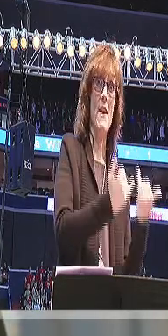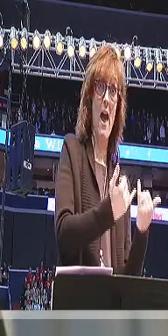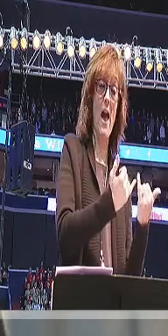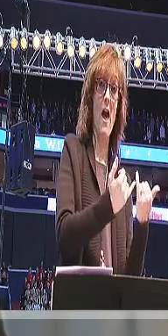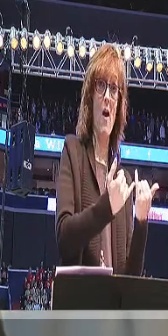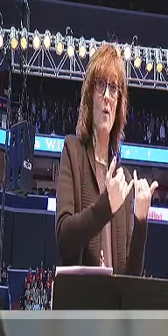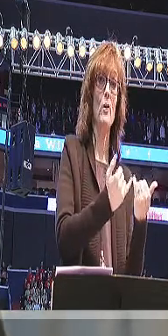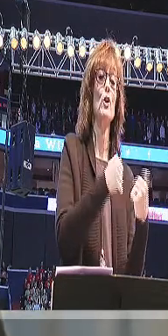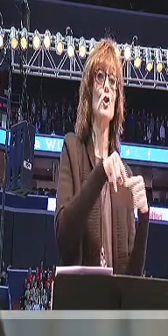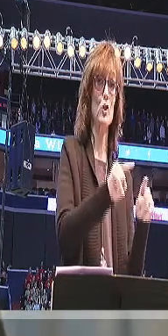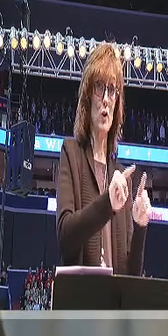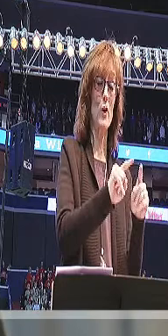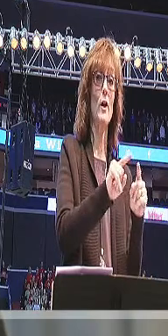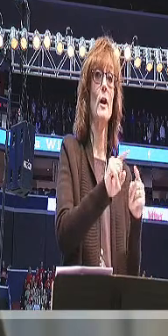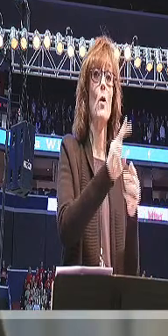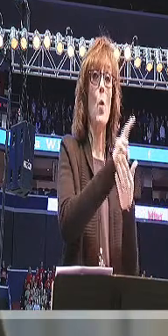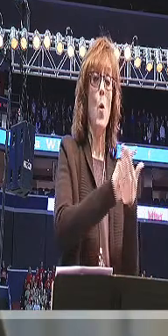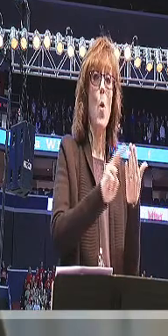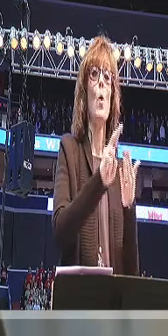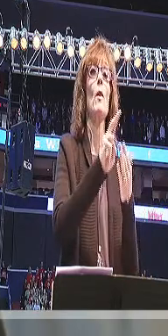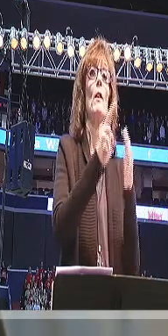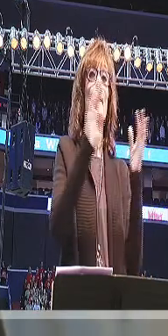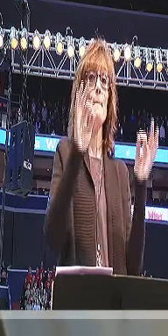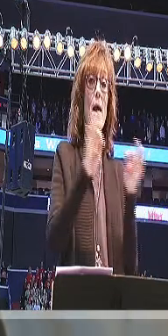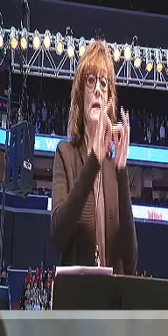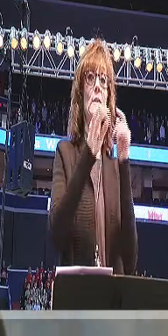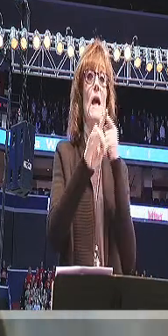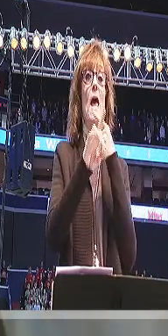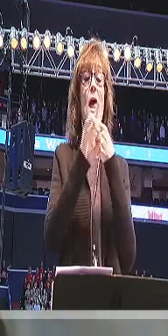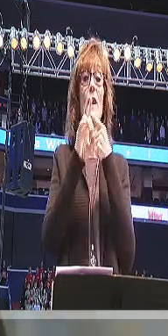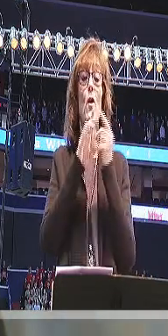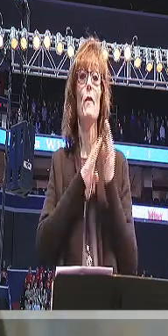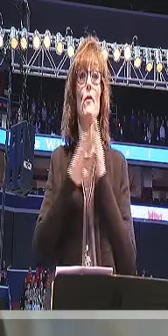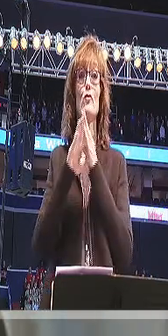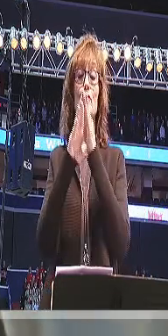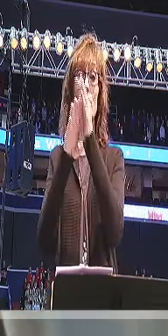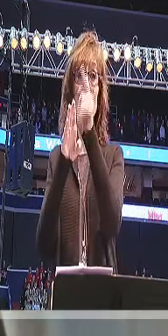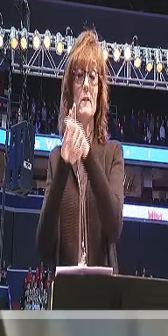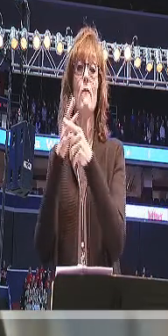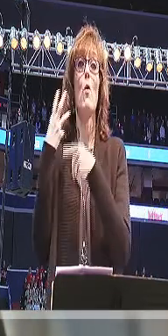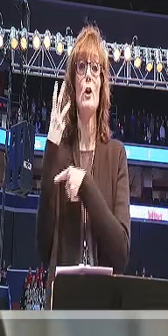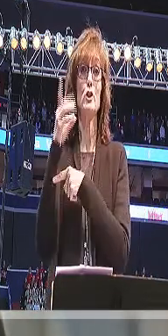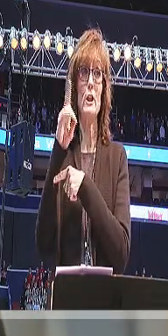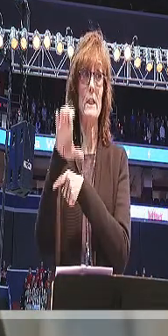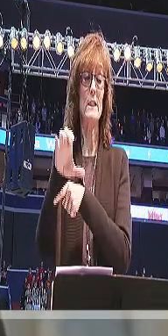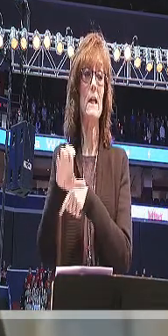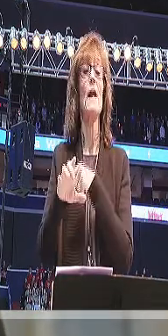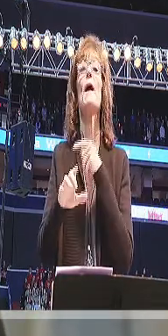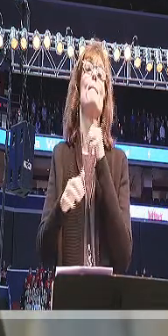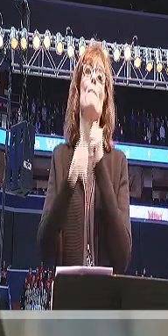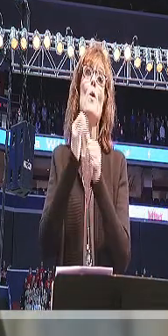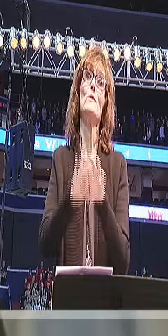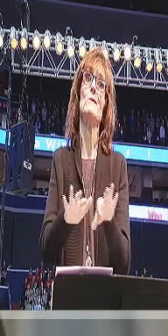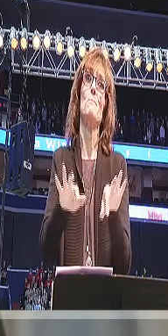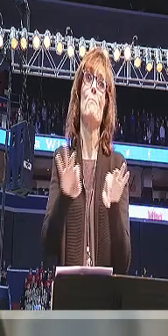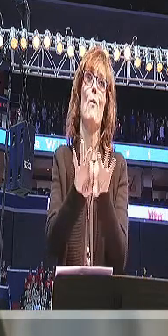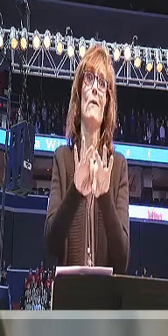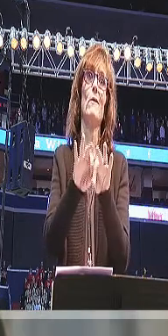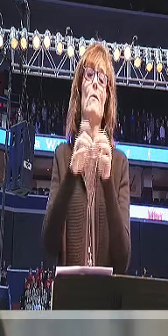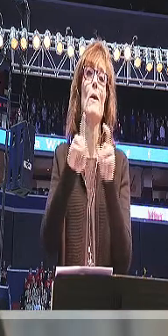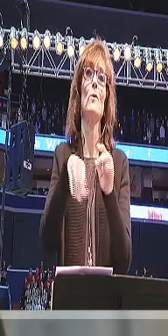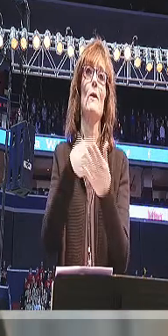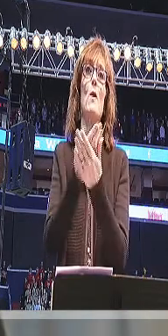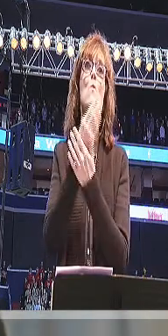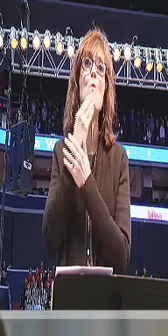later on in the streets of Washington, and even more importantly, when you have returned home to your